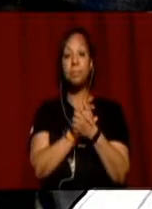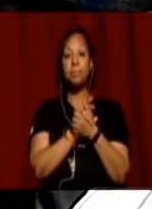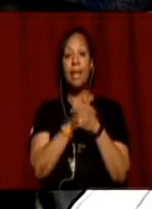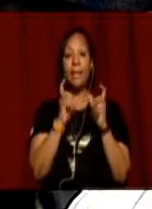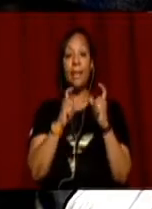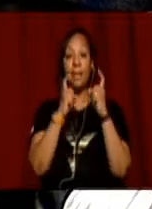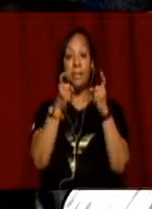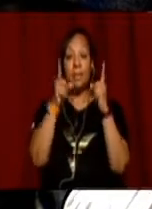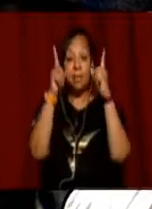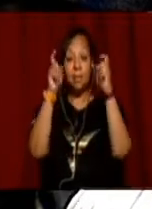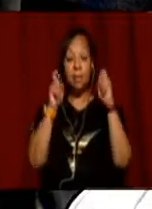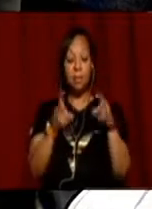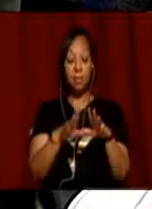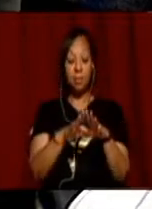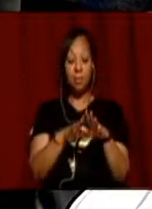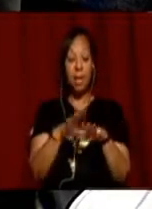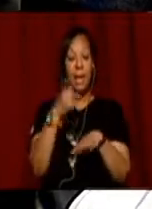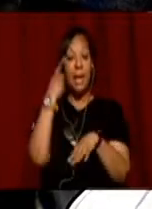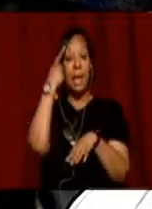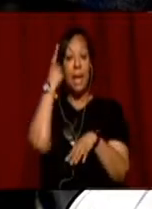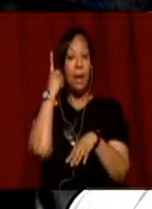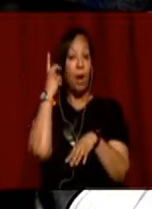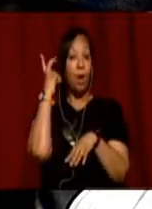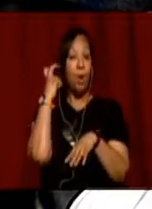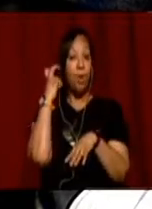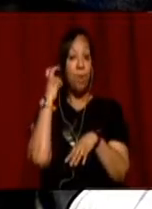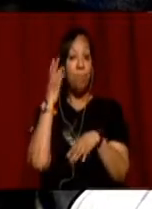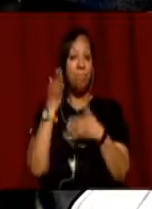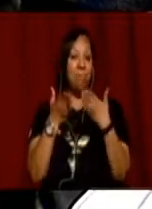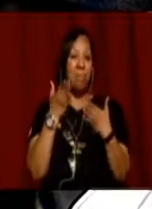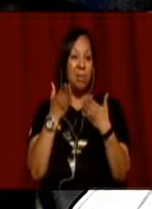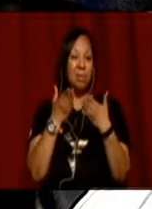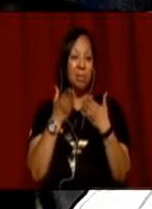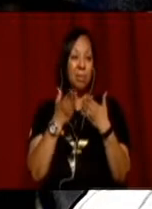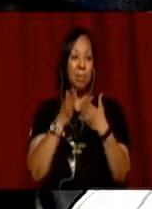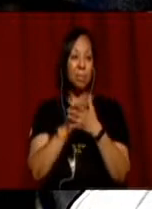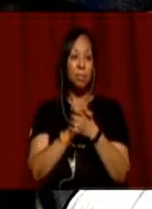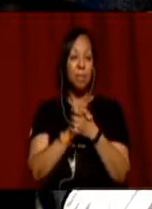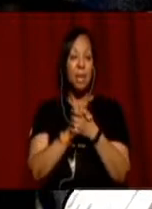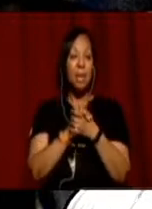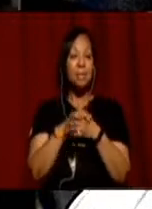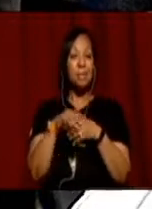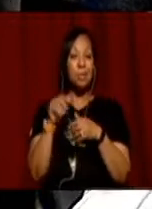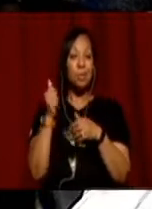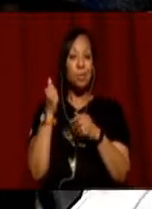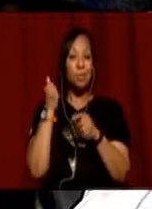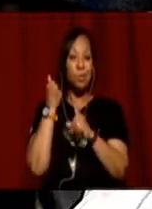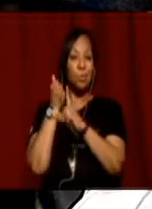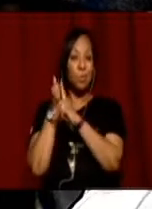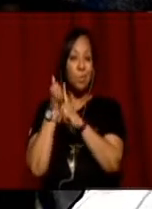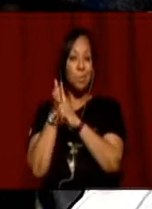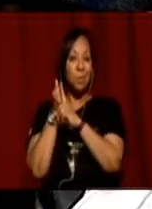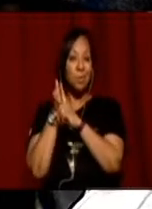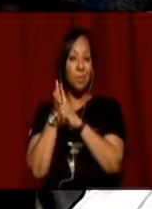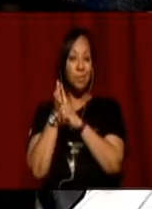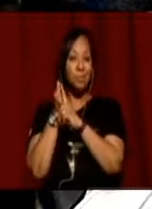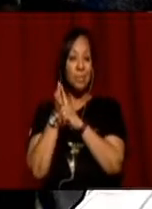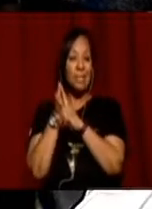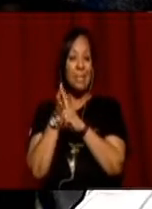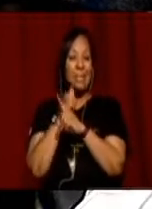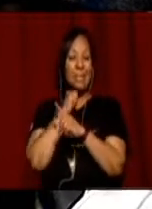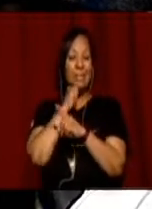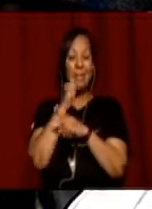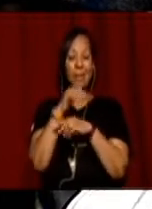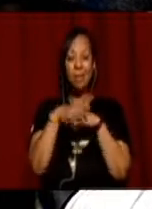administered the test. I've heard in some instances that people are allowed to self-administer. It's a very uncomfortable process to